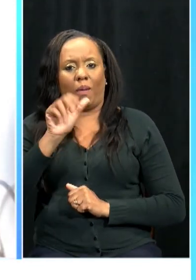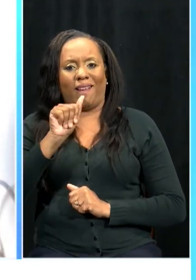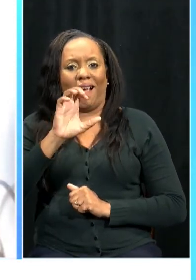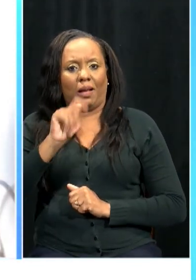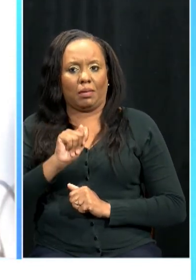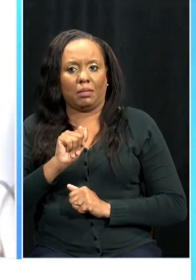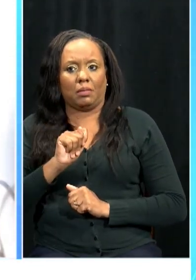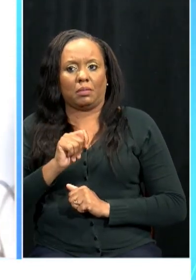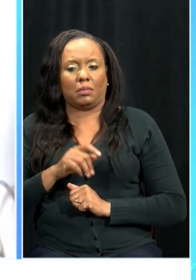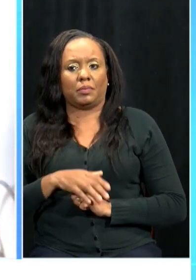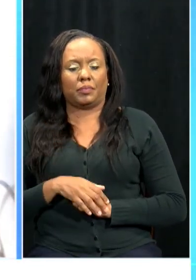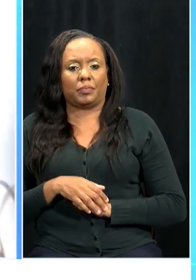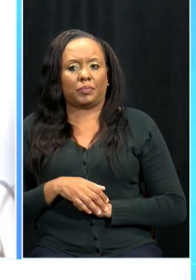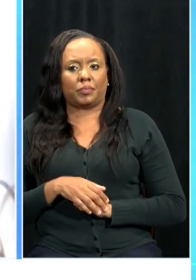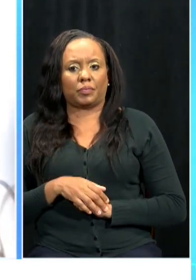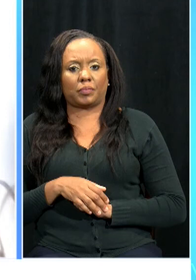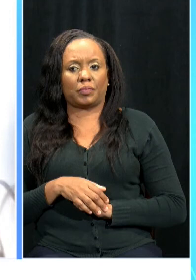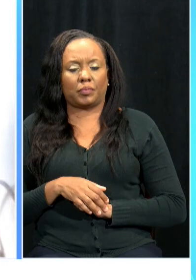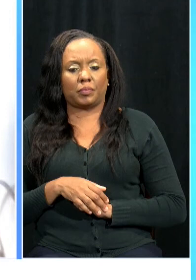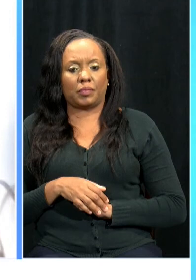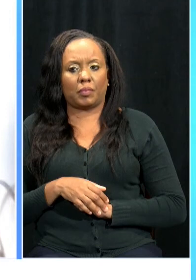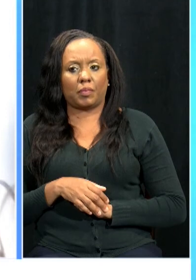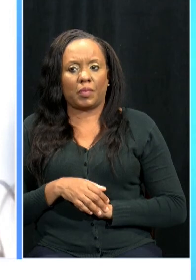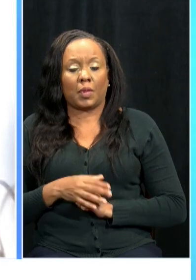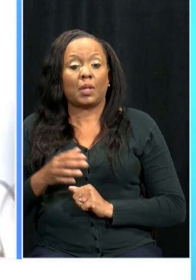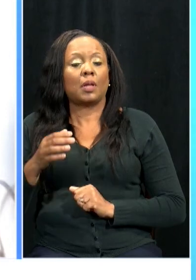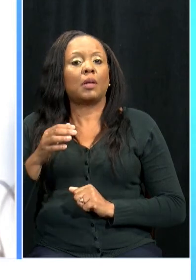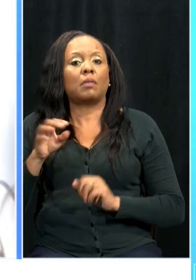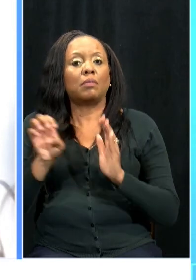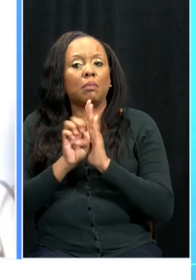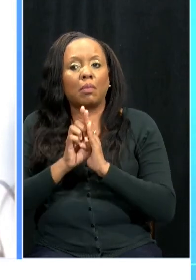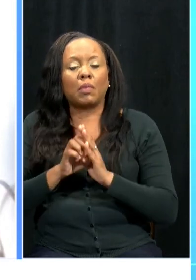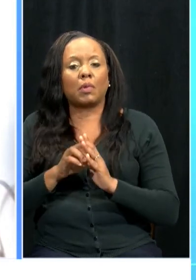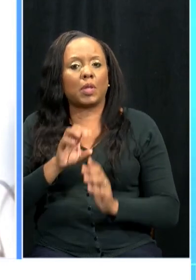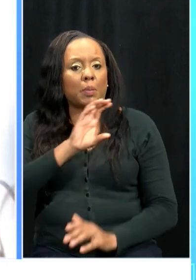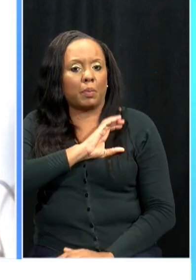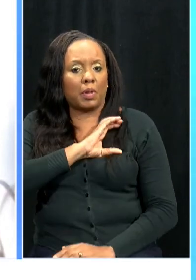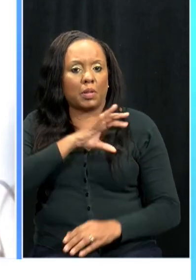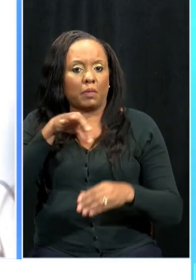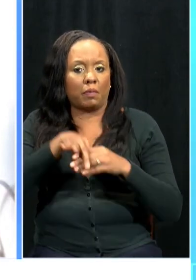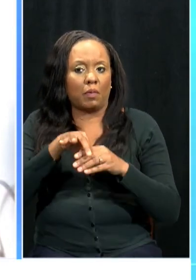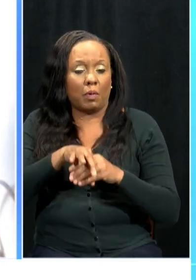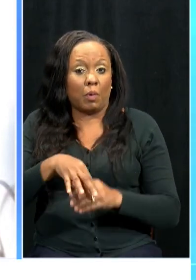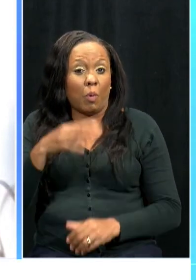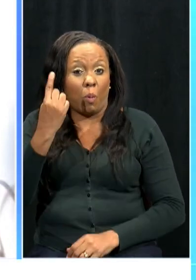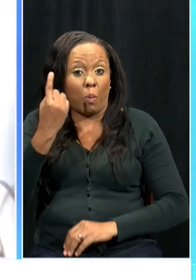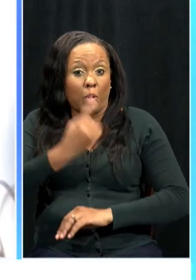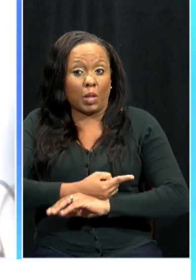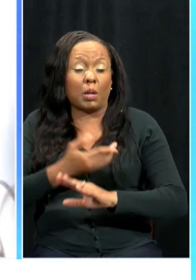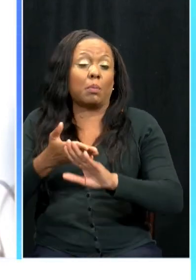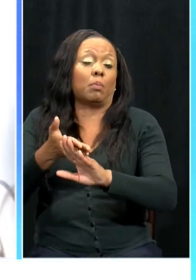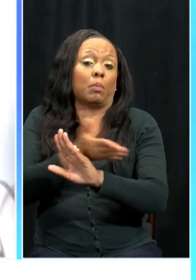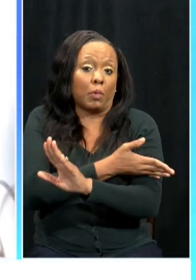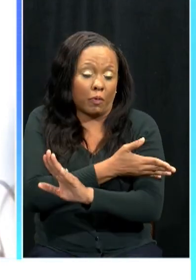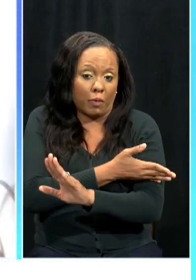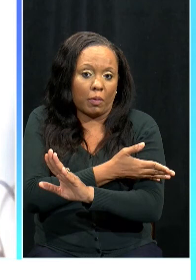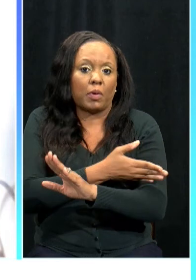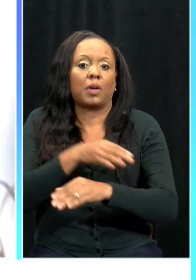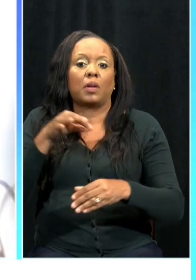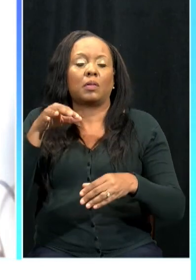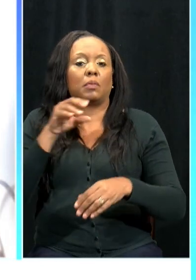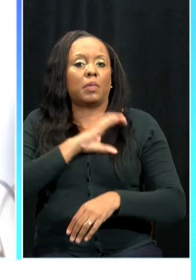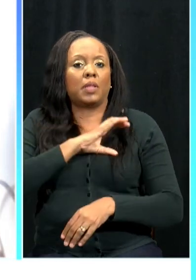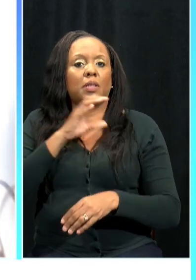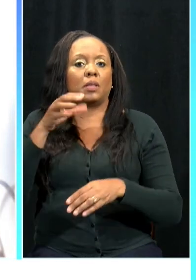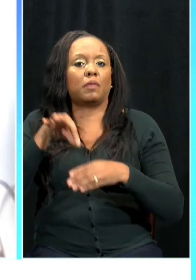that we, just like how we have the police voting one day before the general polling